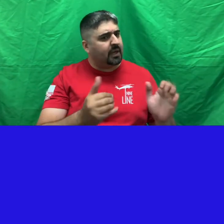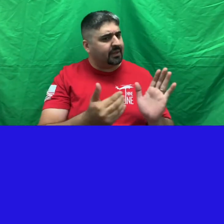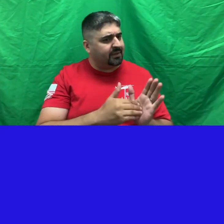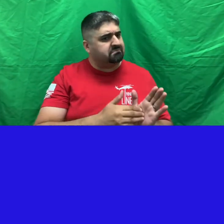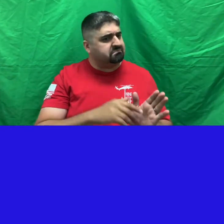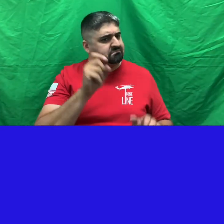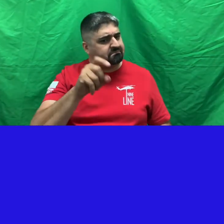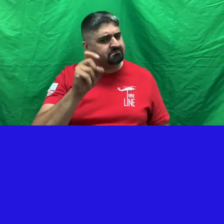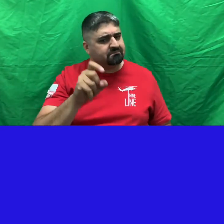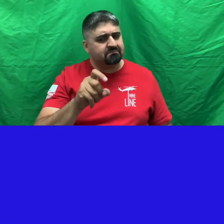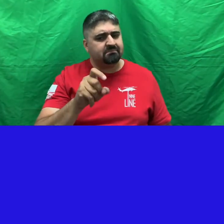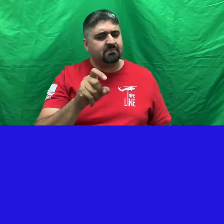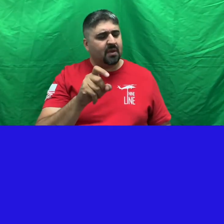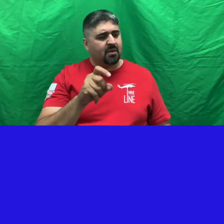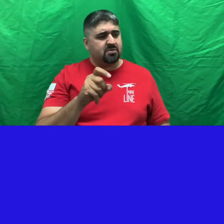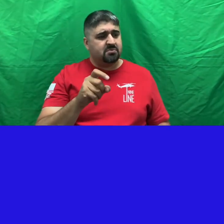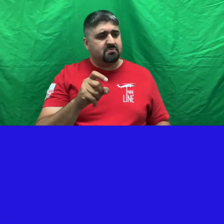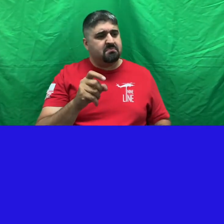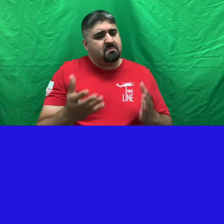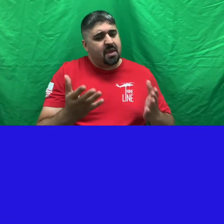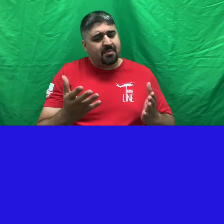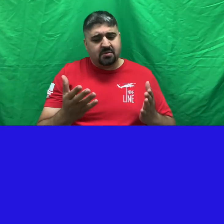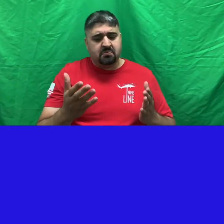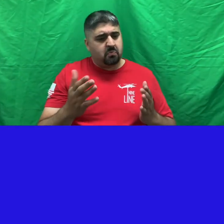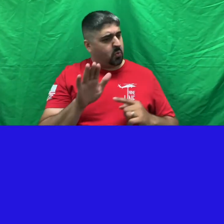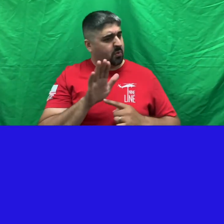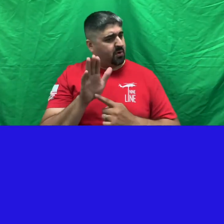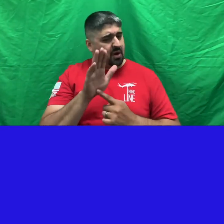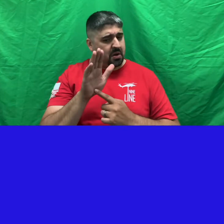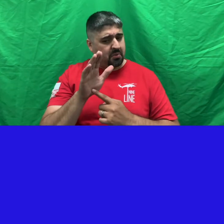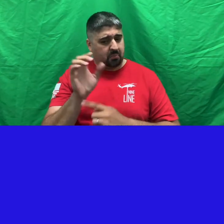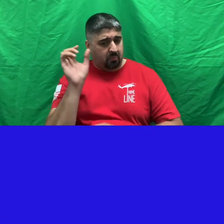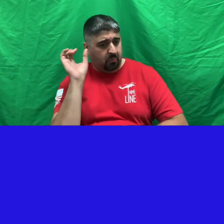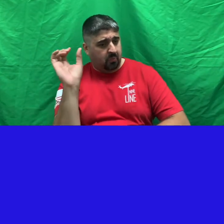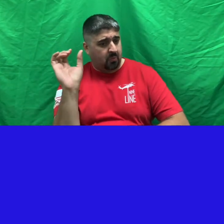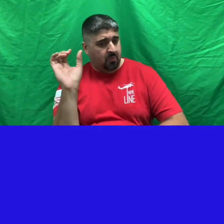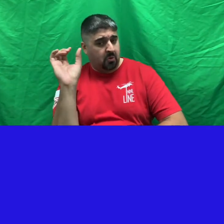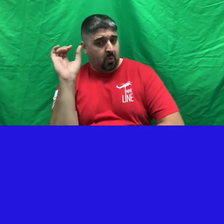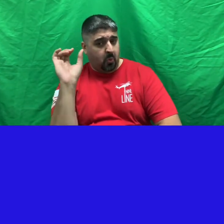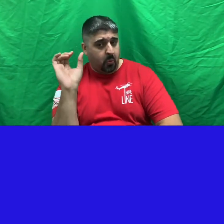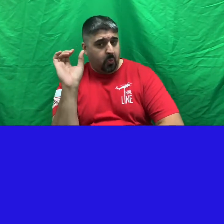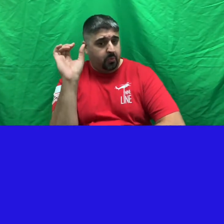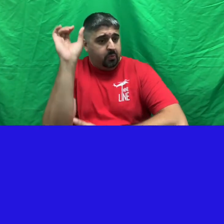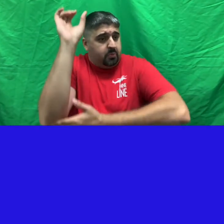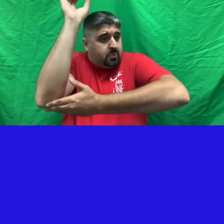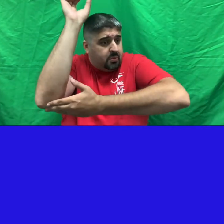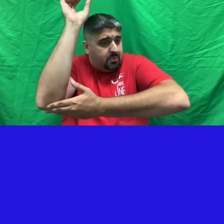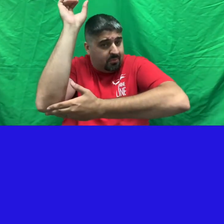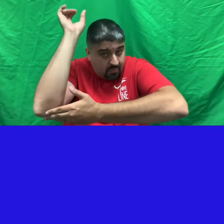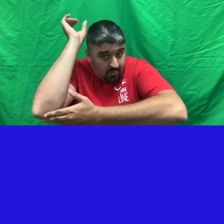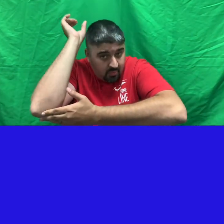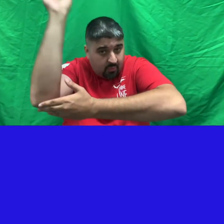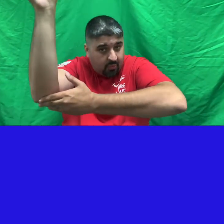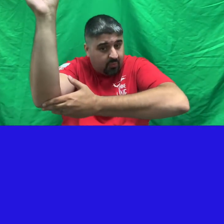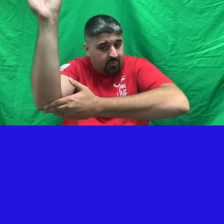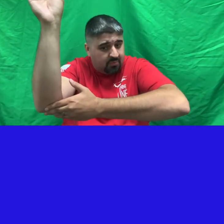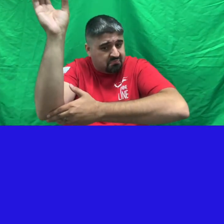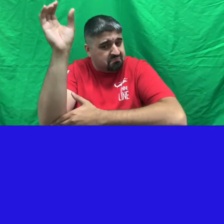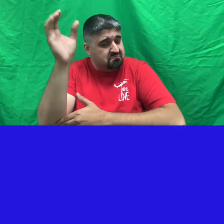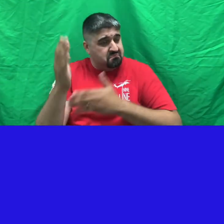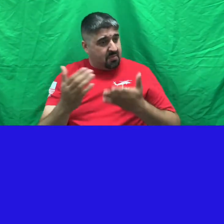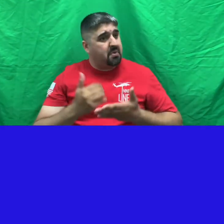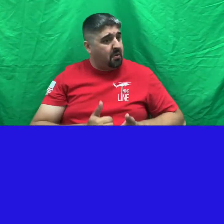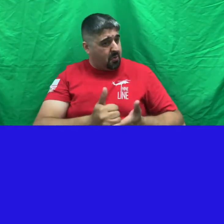We must make a second try, said Frog. Wave the kite over your head. Perhaps that will make